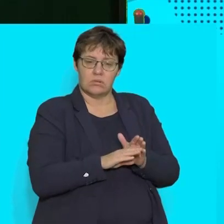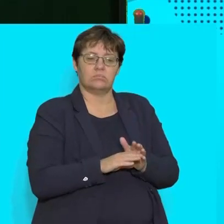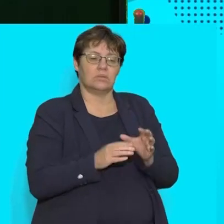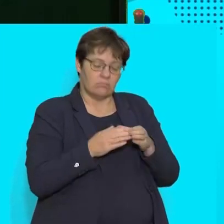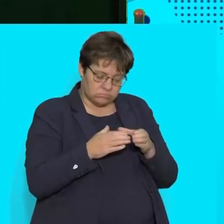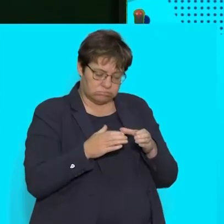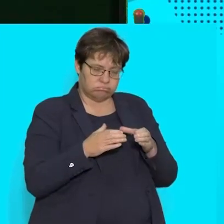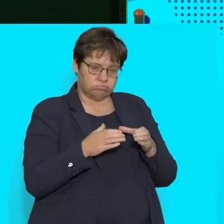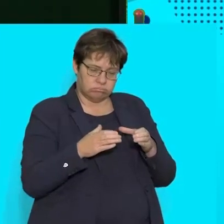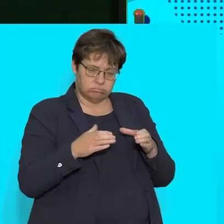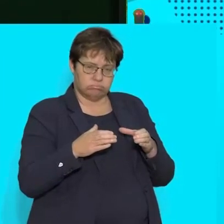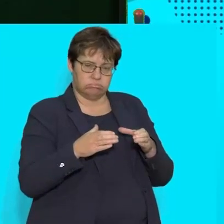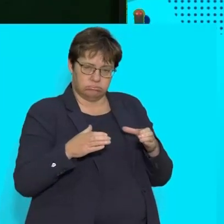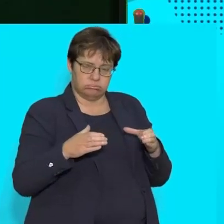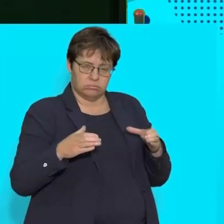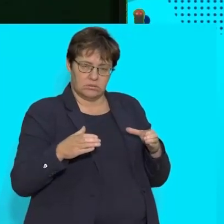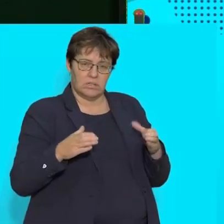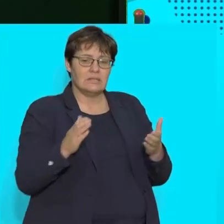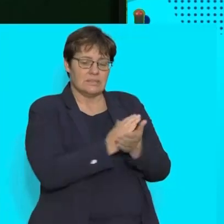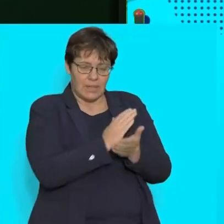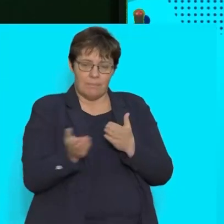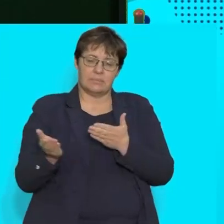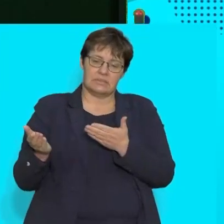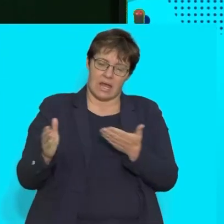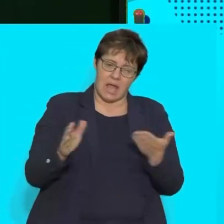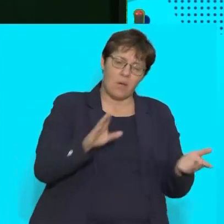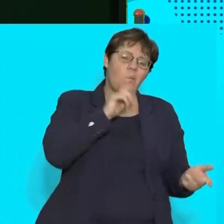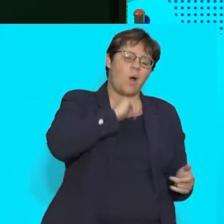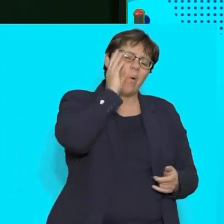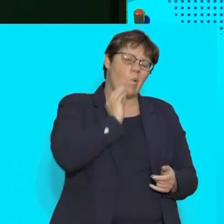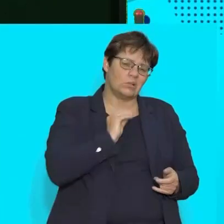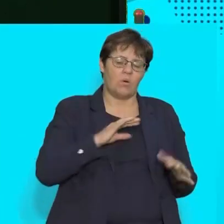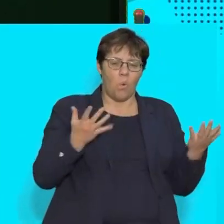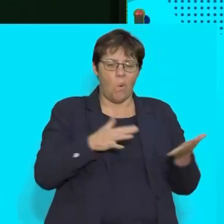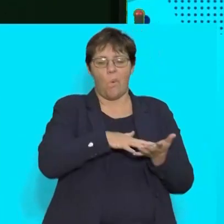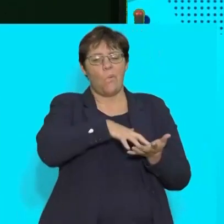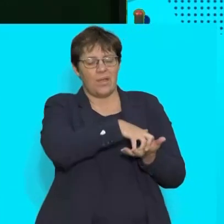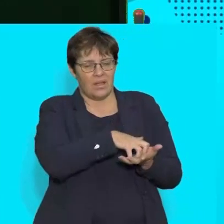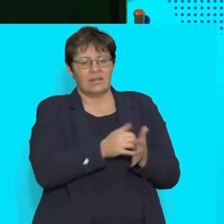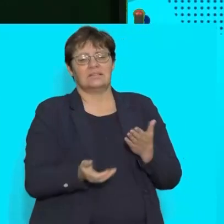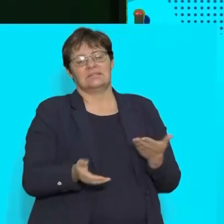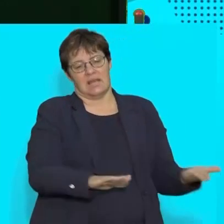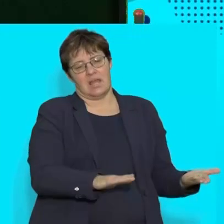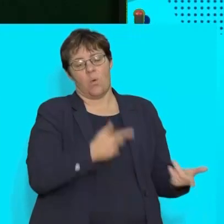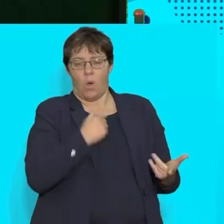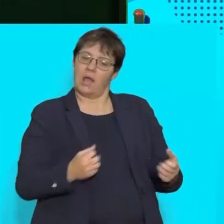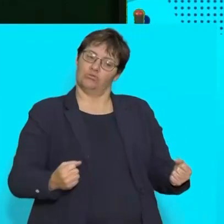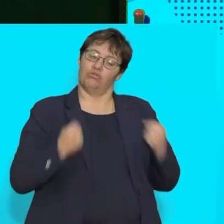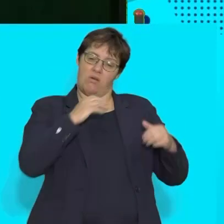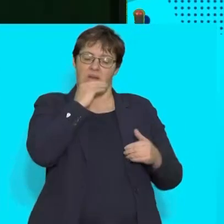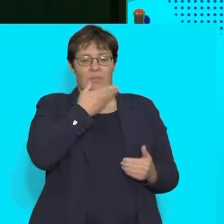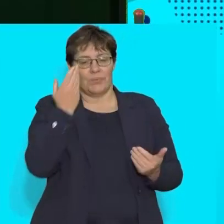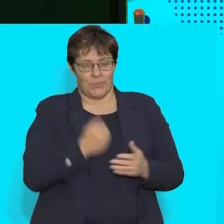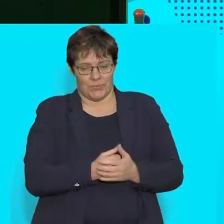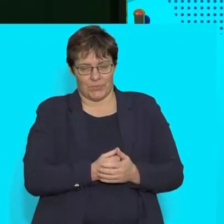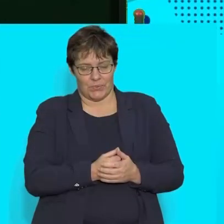it's not a constant increase, because at some point individuals die as they become old, or the weak die because they're not better